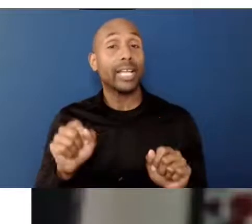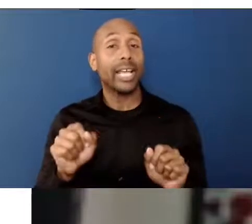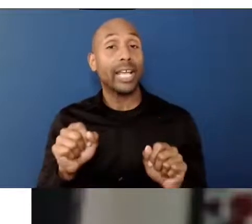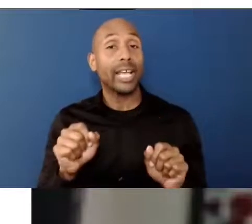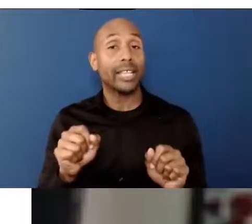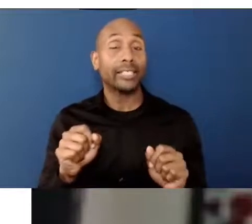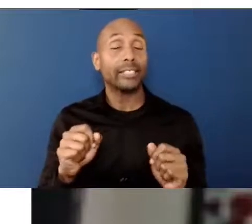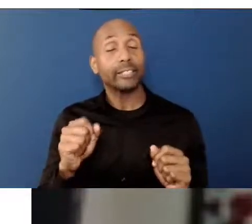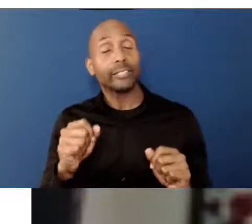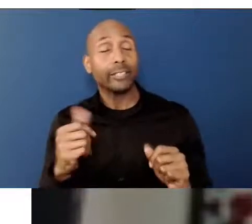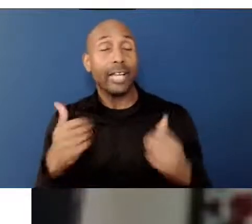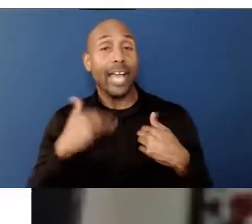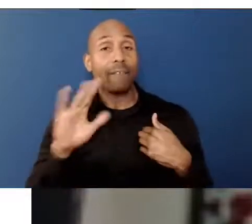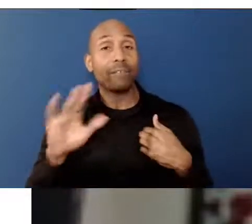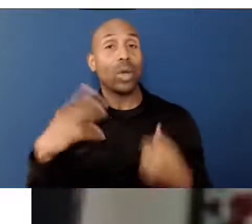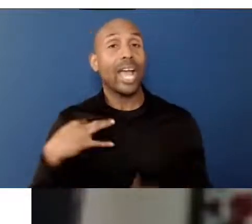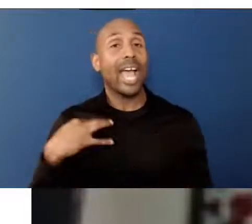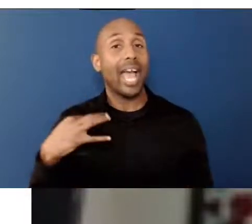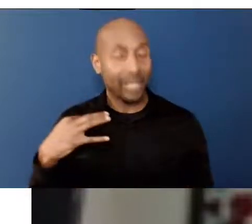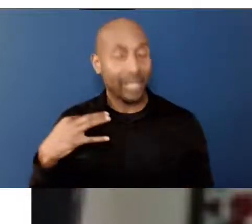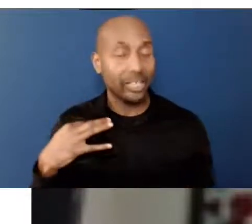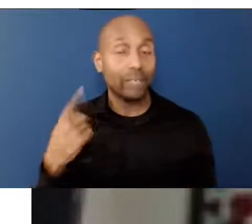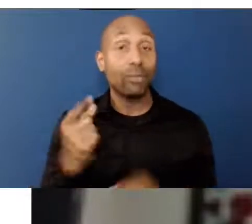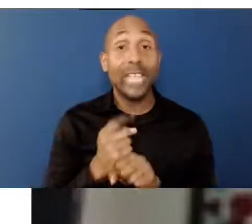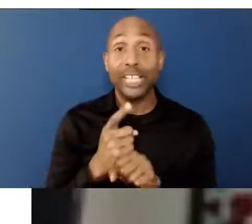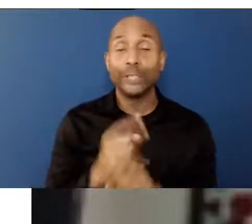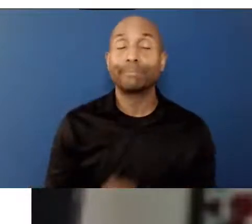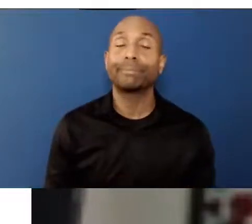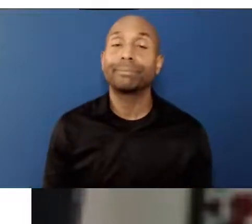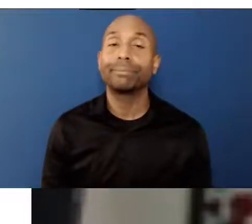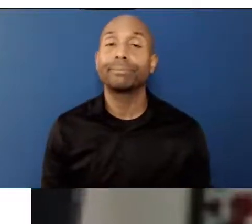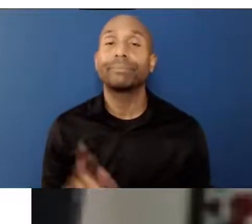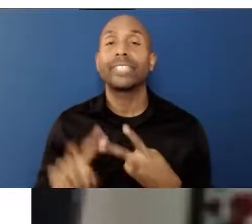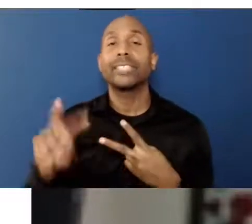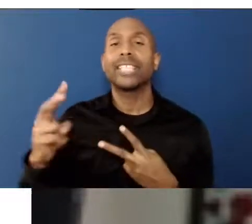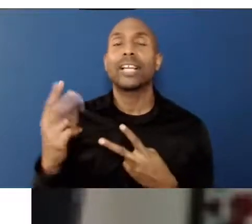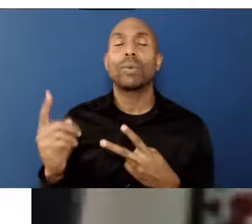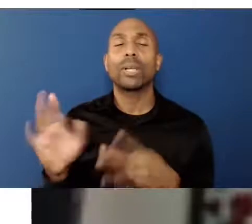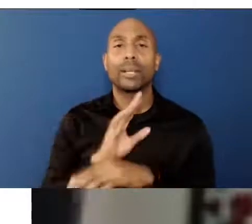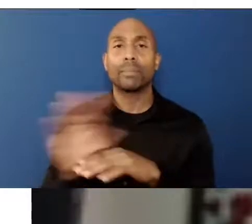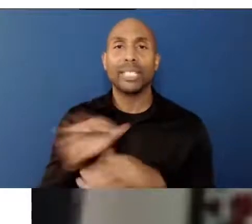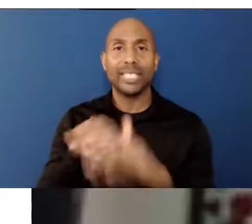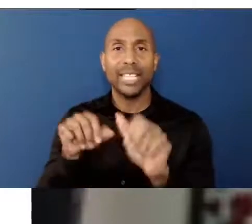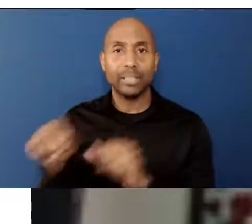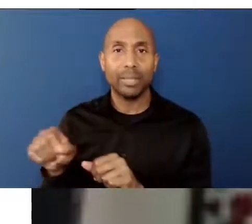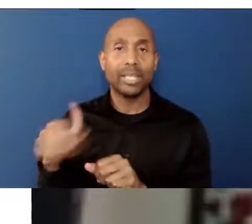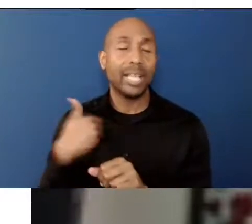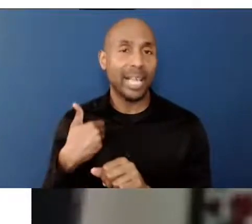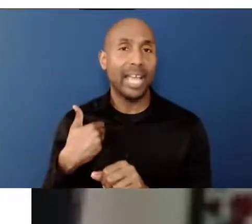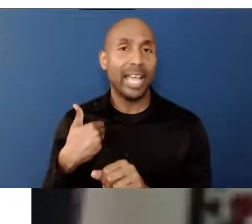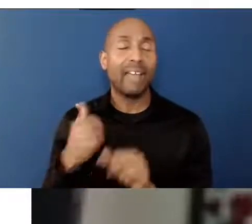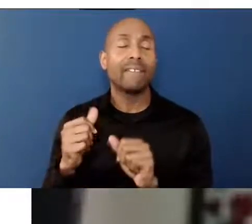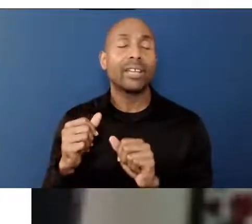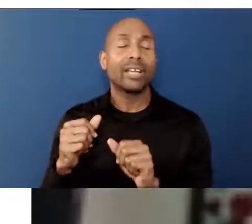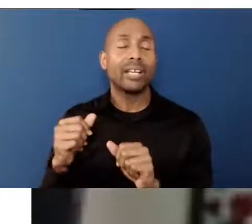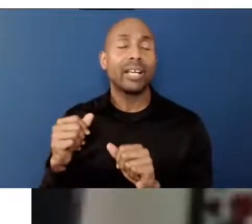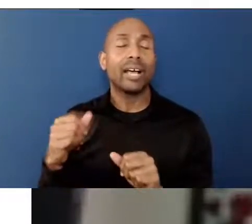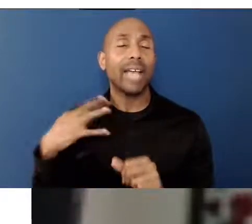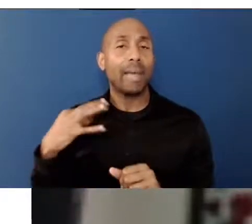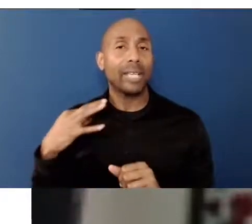taking applications on an ongoing basis, and they still have money available this year in that program. And that one